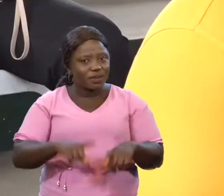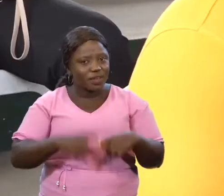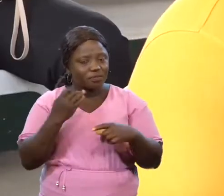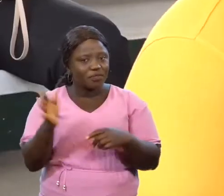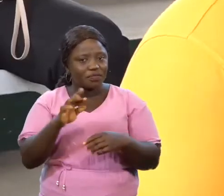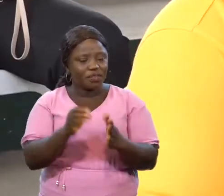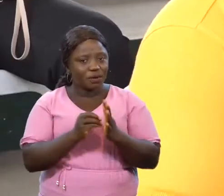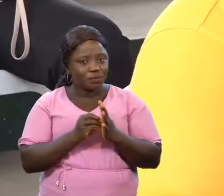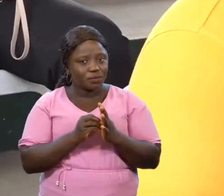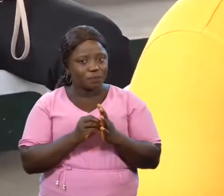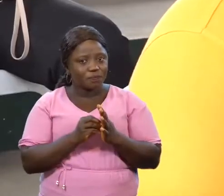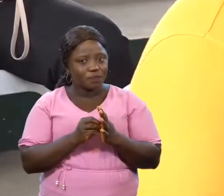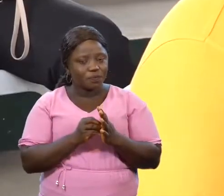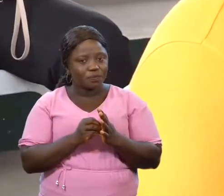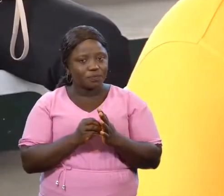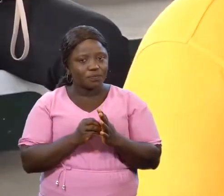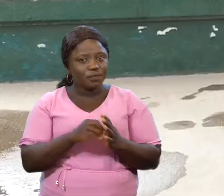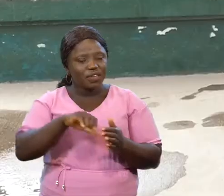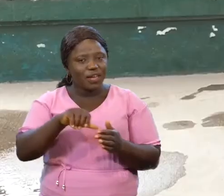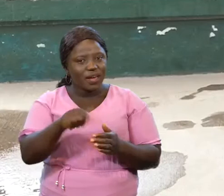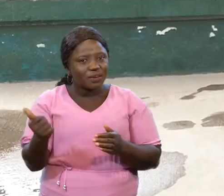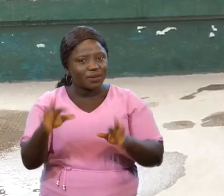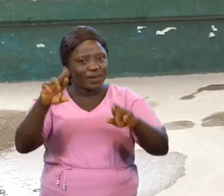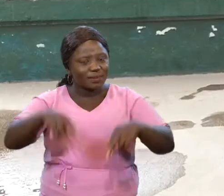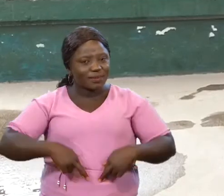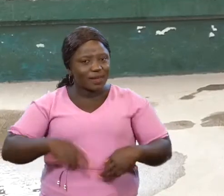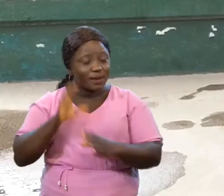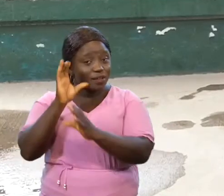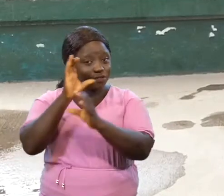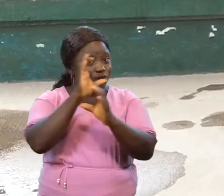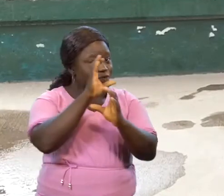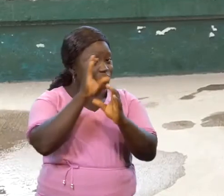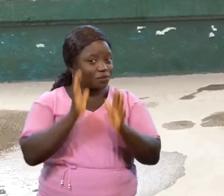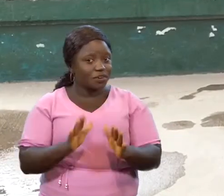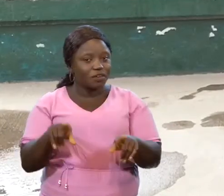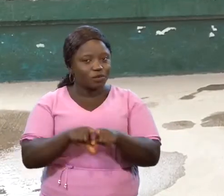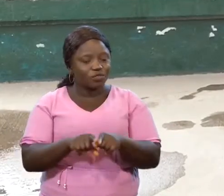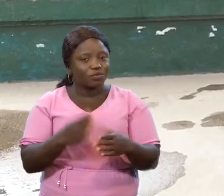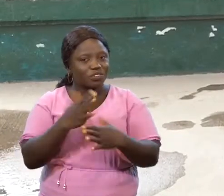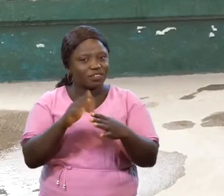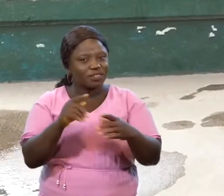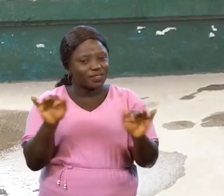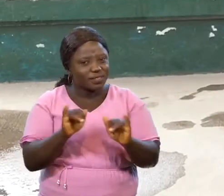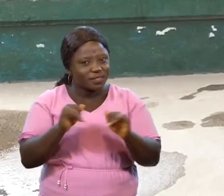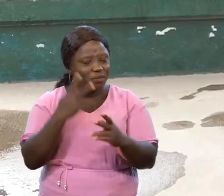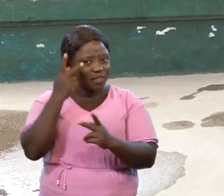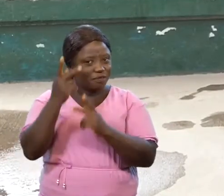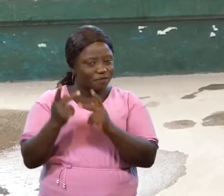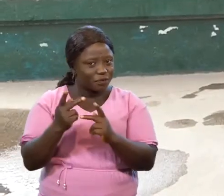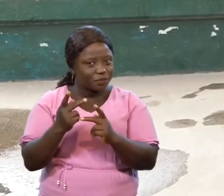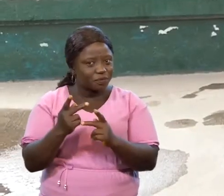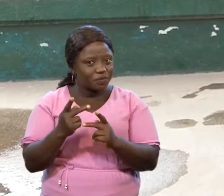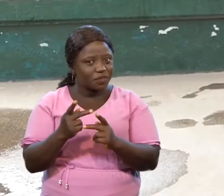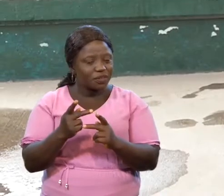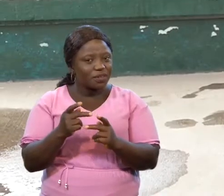to bring up their lives in their good service. Baba Shetima, a retired photographer, also shares the same